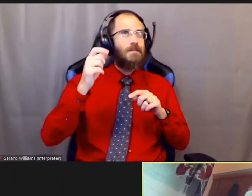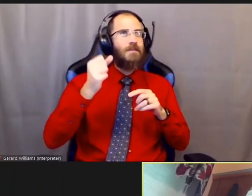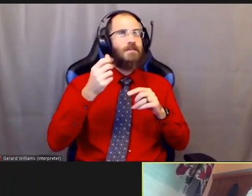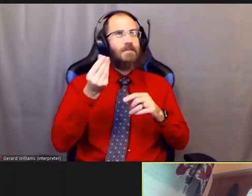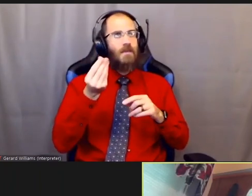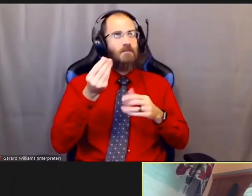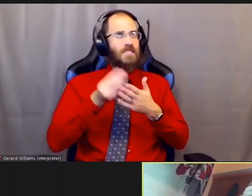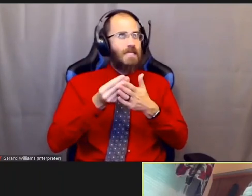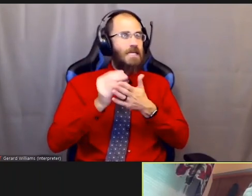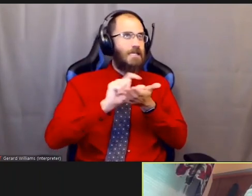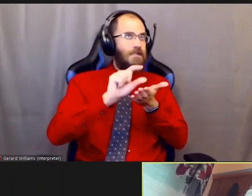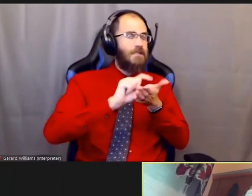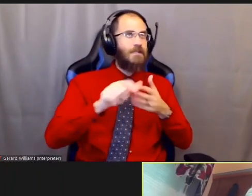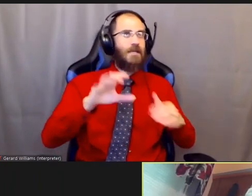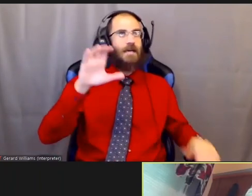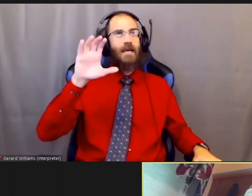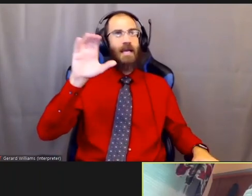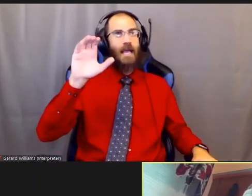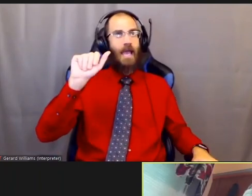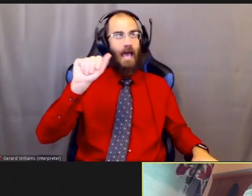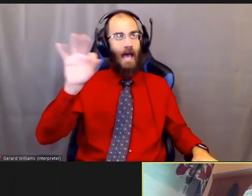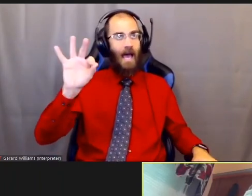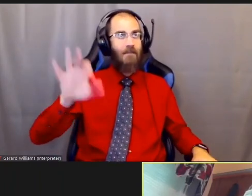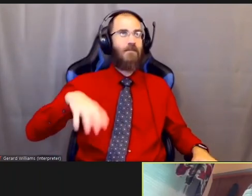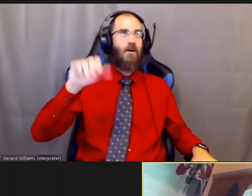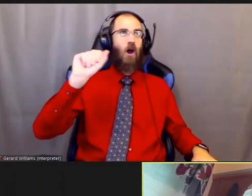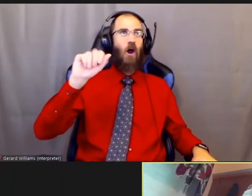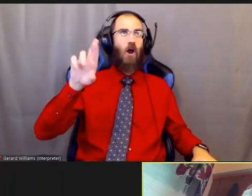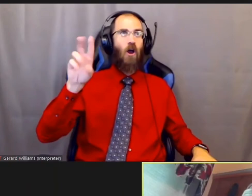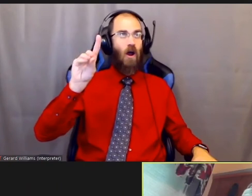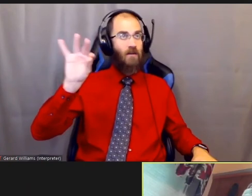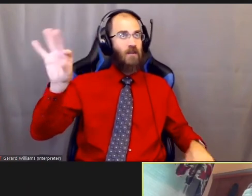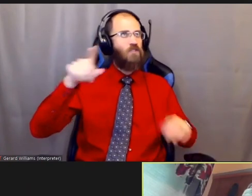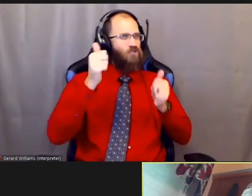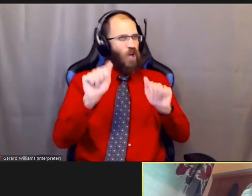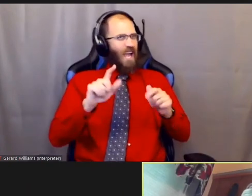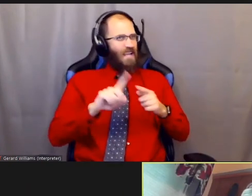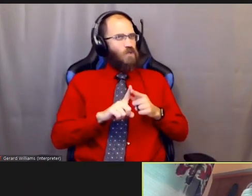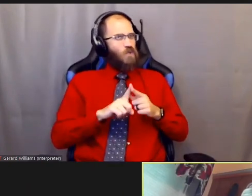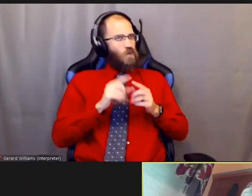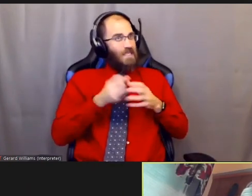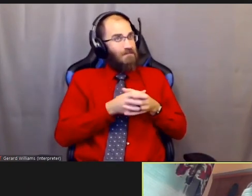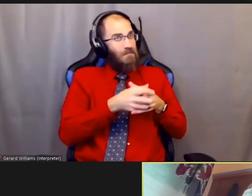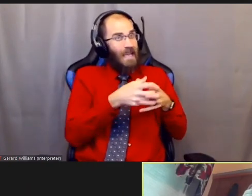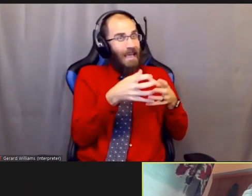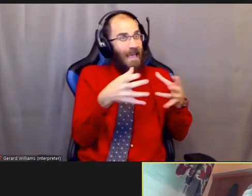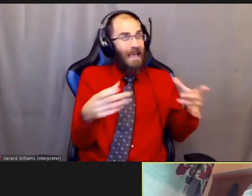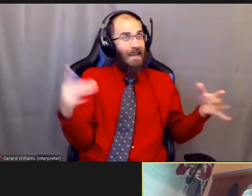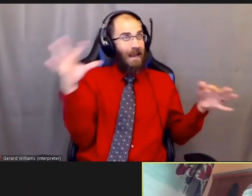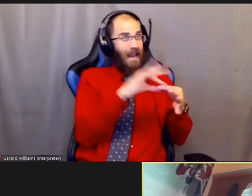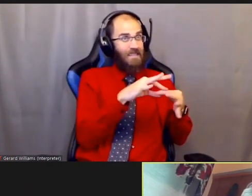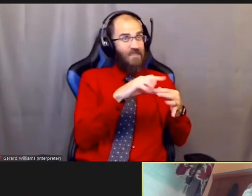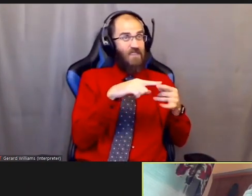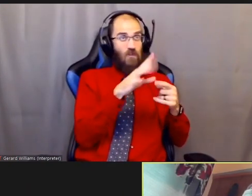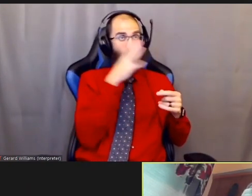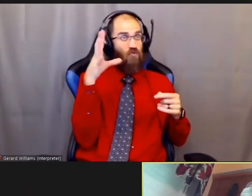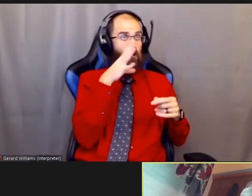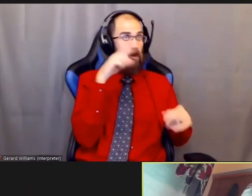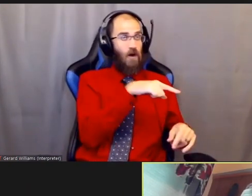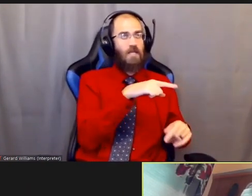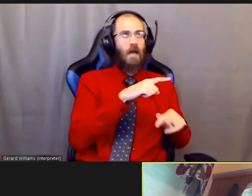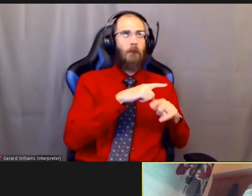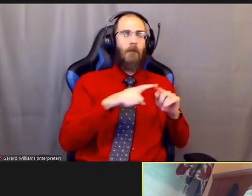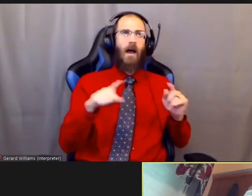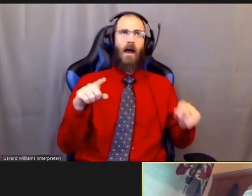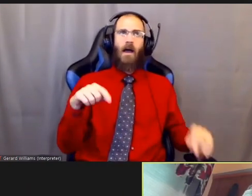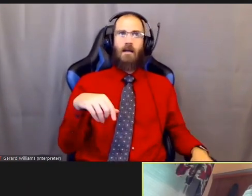RDOF, in trying to expand the connectivity into these rural areas. But, I think the bandwidth that